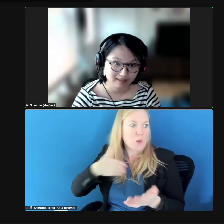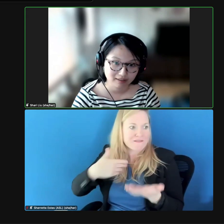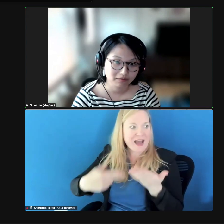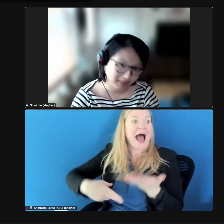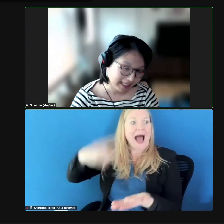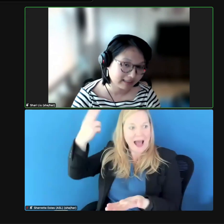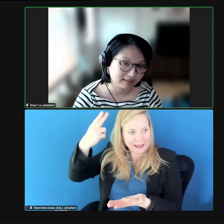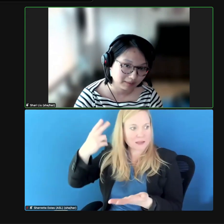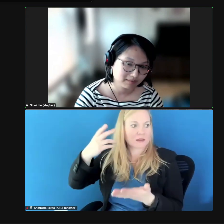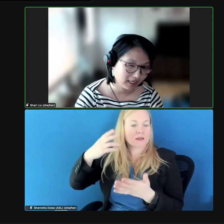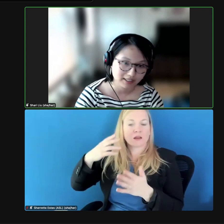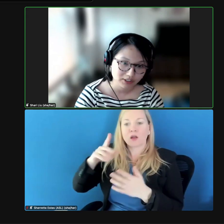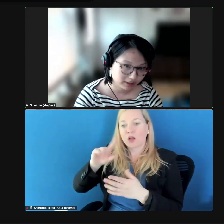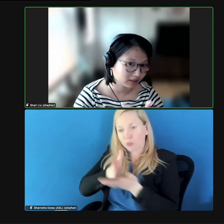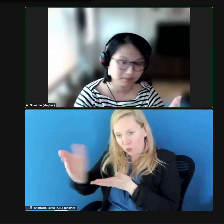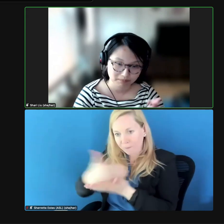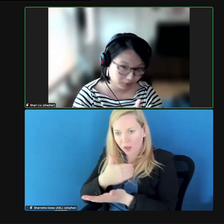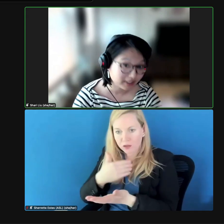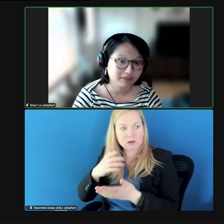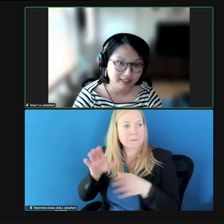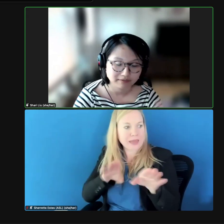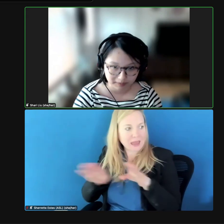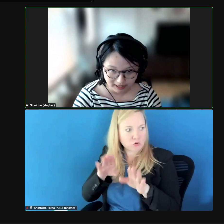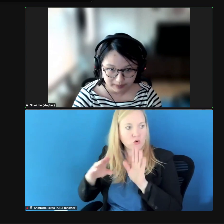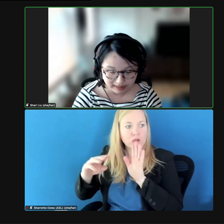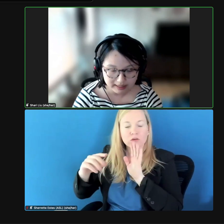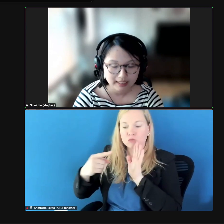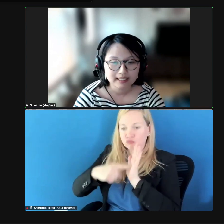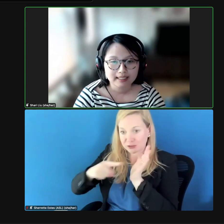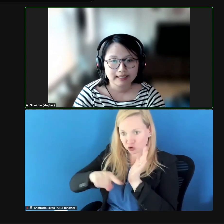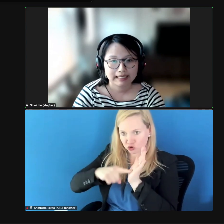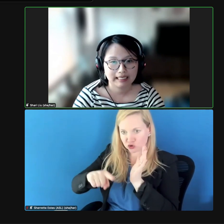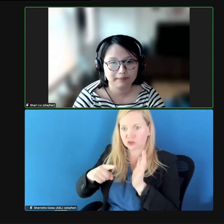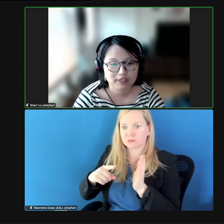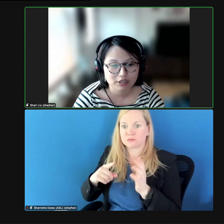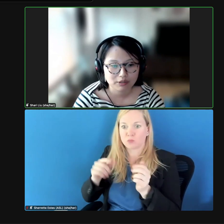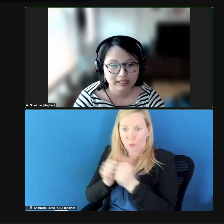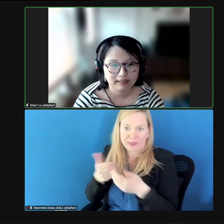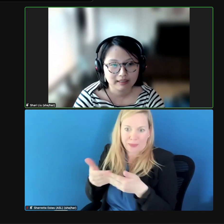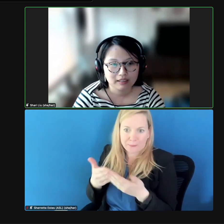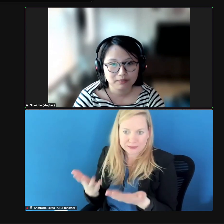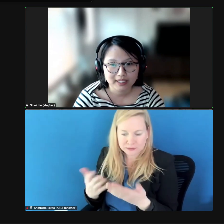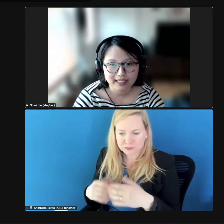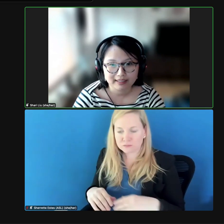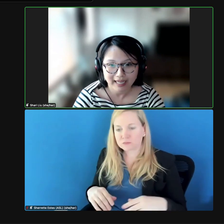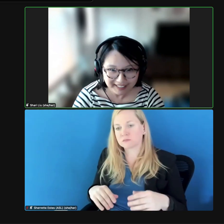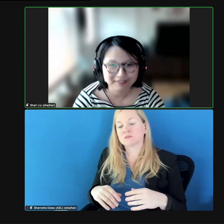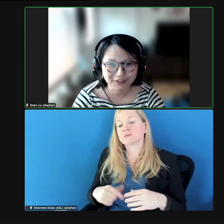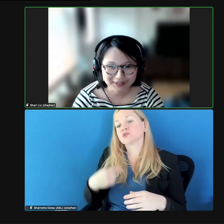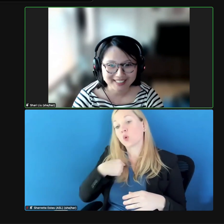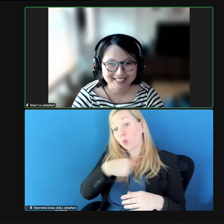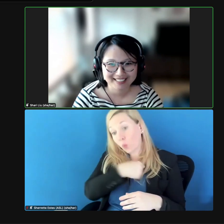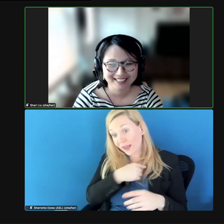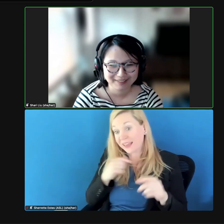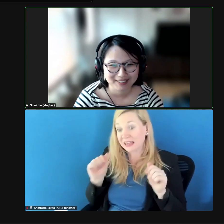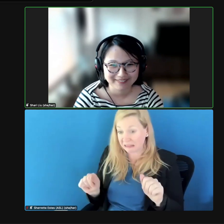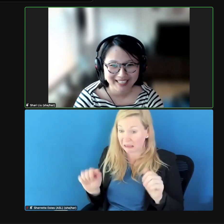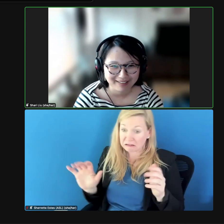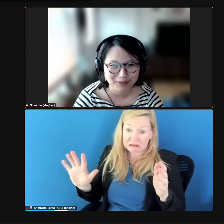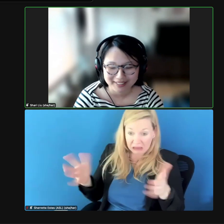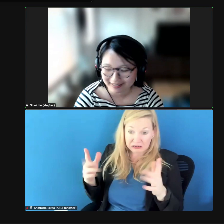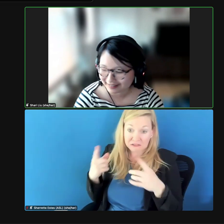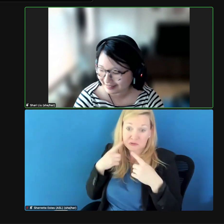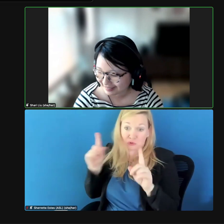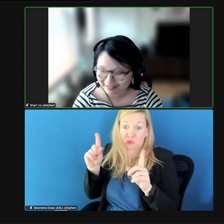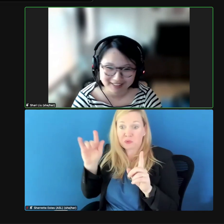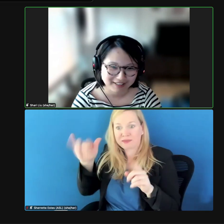equivalent of mechanical Turk or prolific for babies. So we can kind of do this, but we